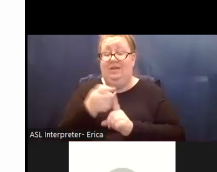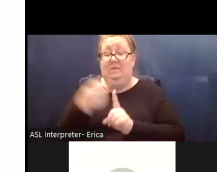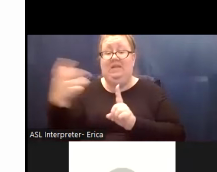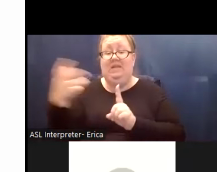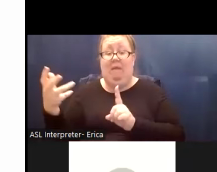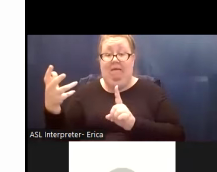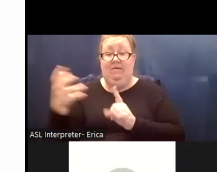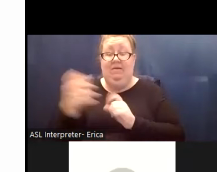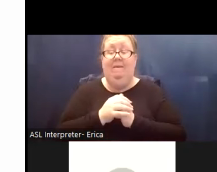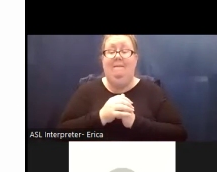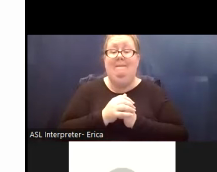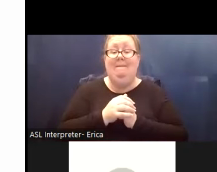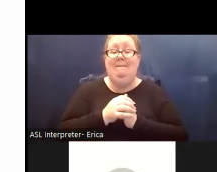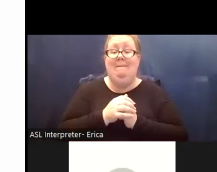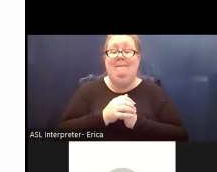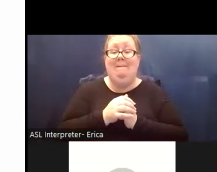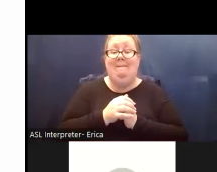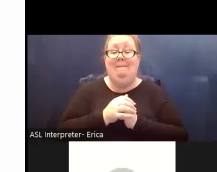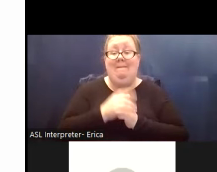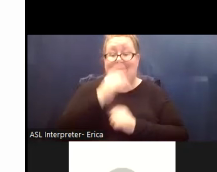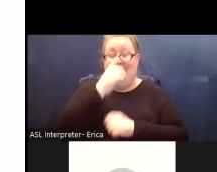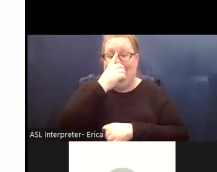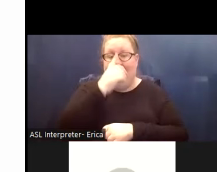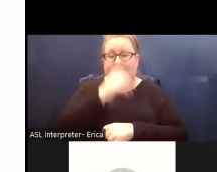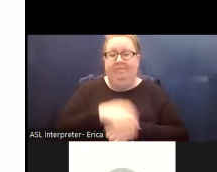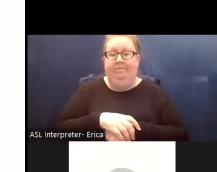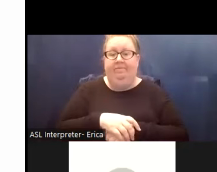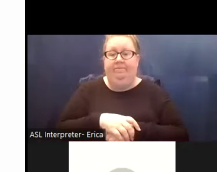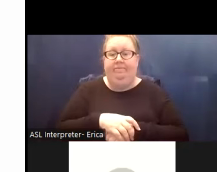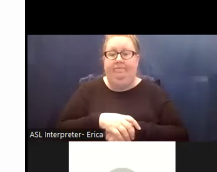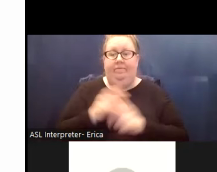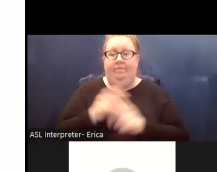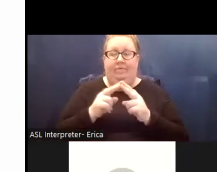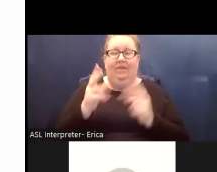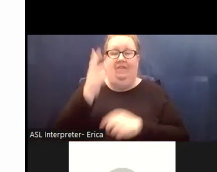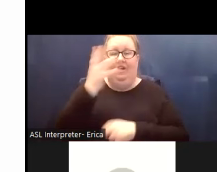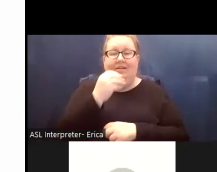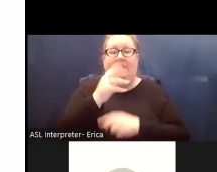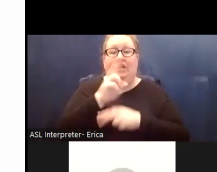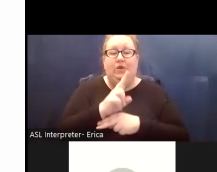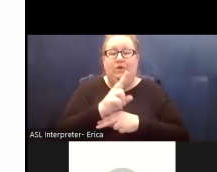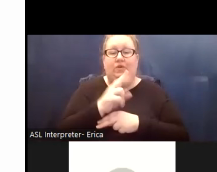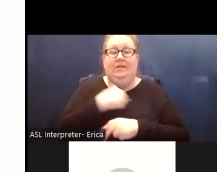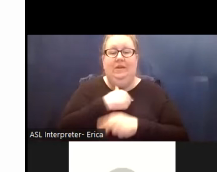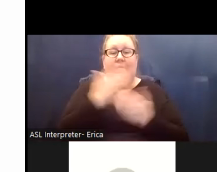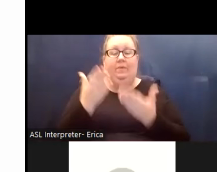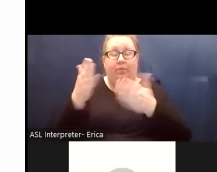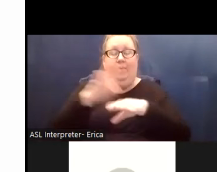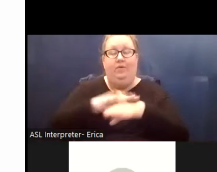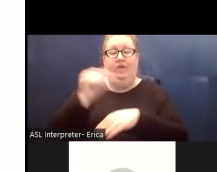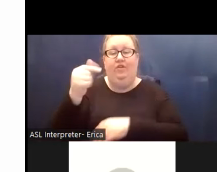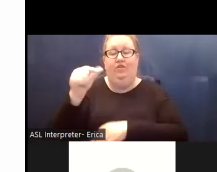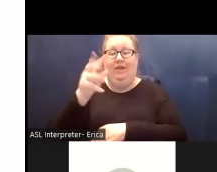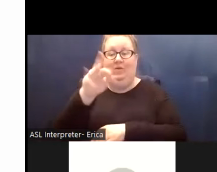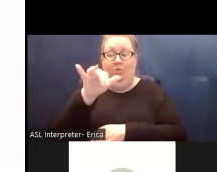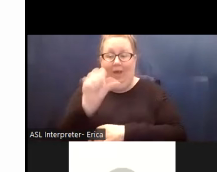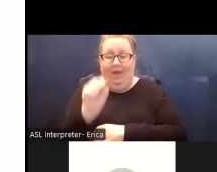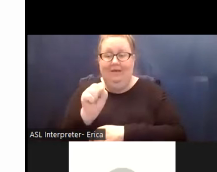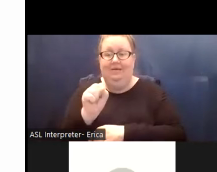are very aesthetic views that we would propose along the greenways, which again